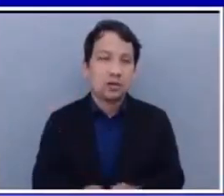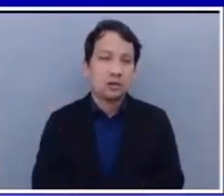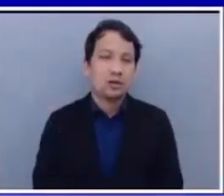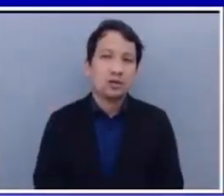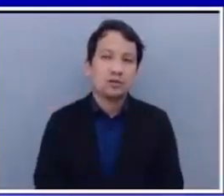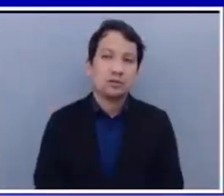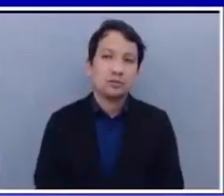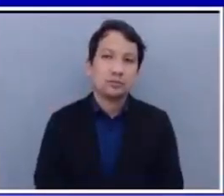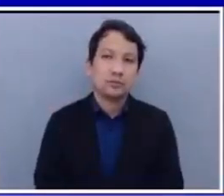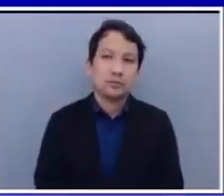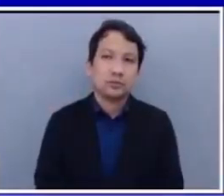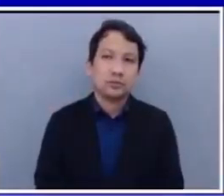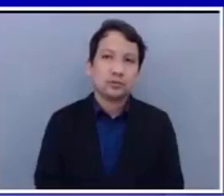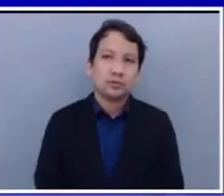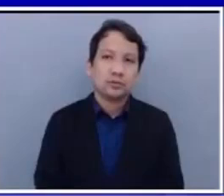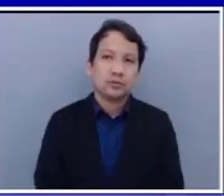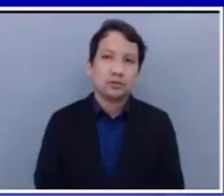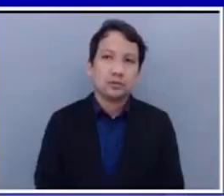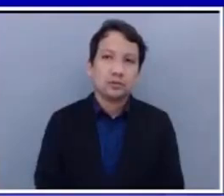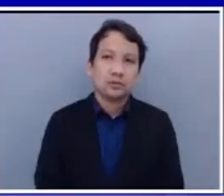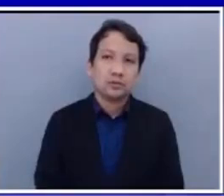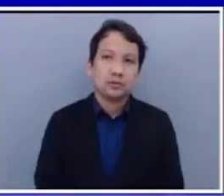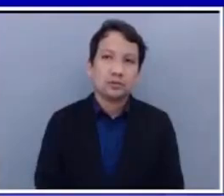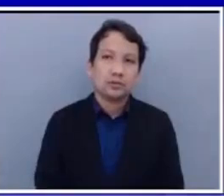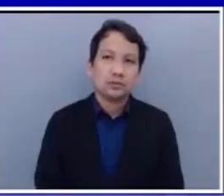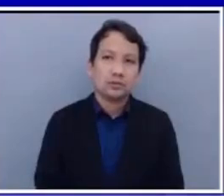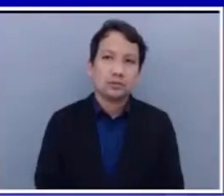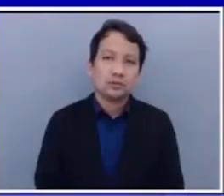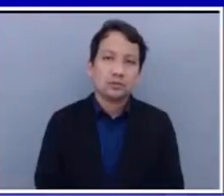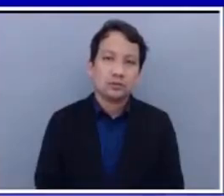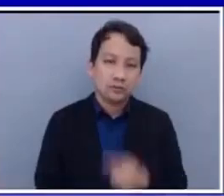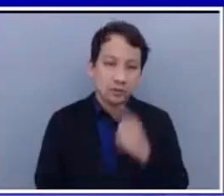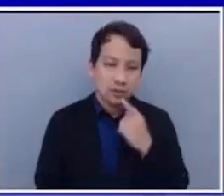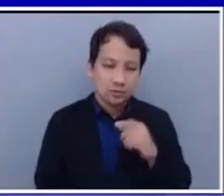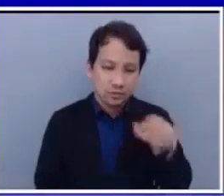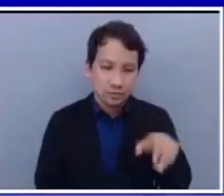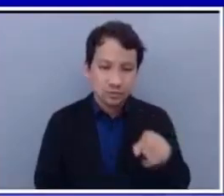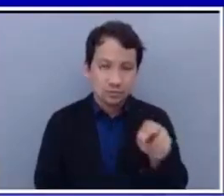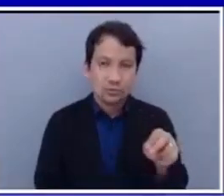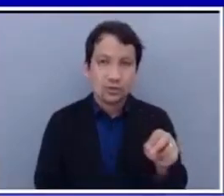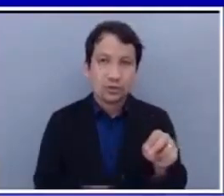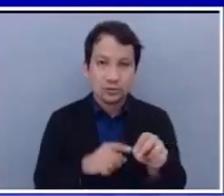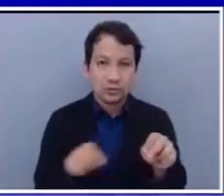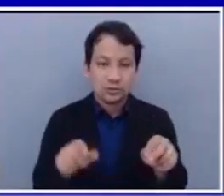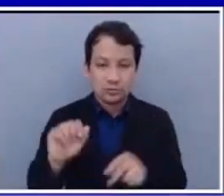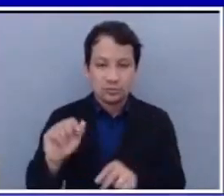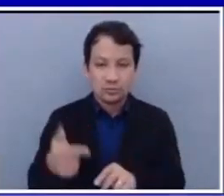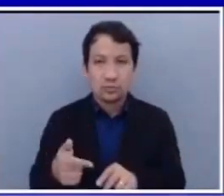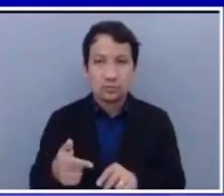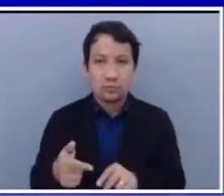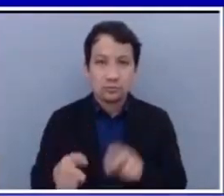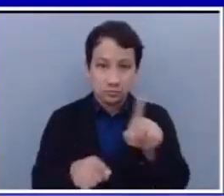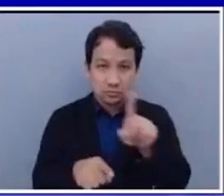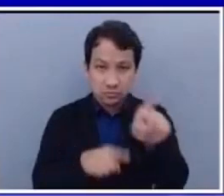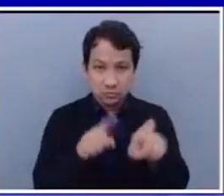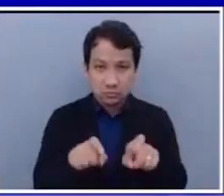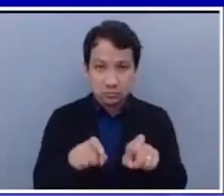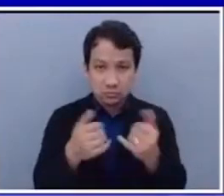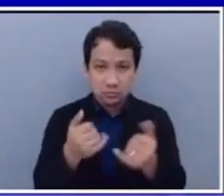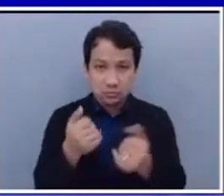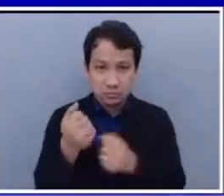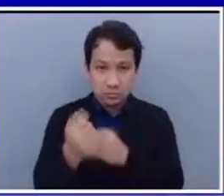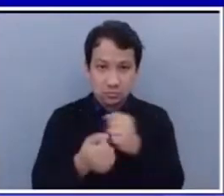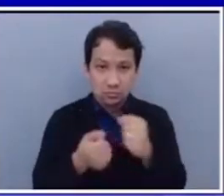series, average, January to August. Yun ba yung tinatanong mo, yung year to date, no? Can we